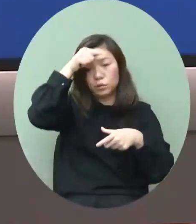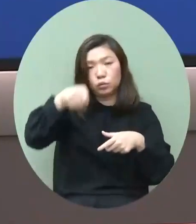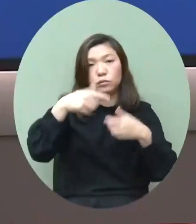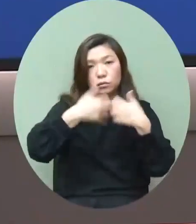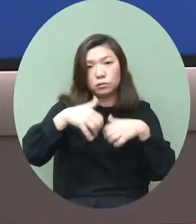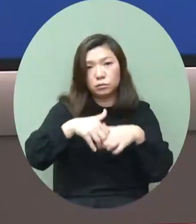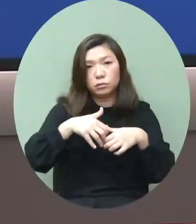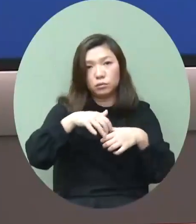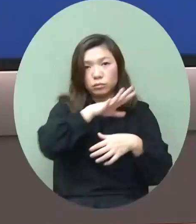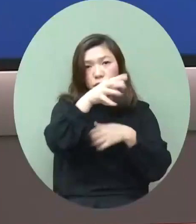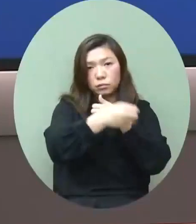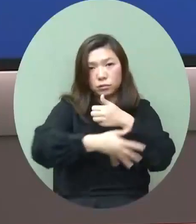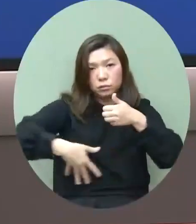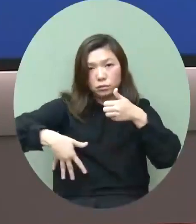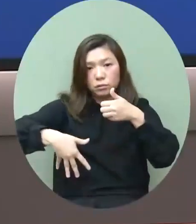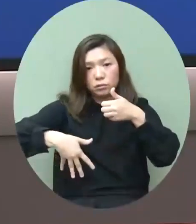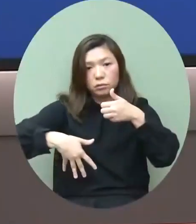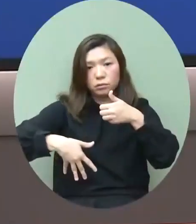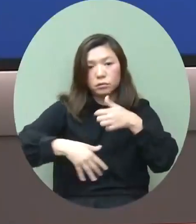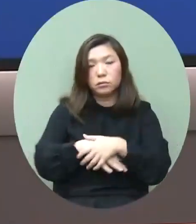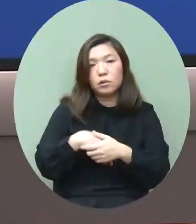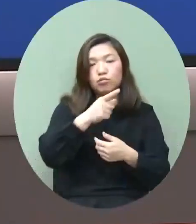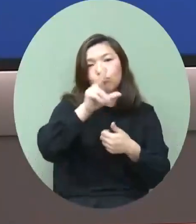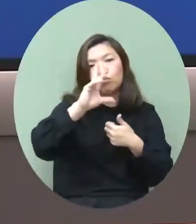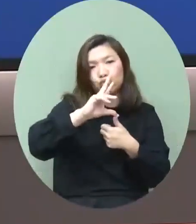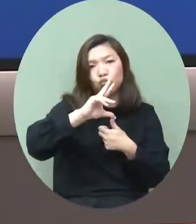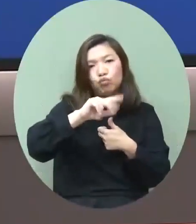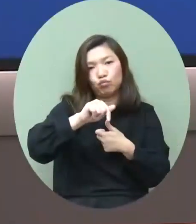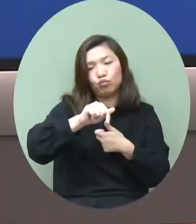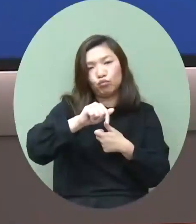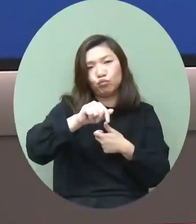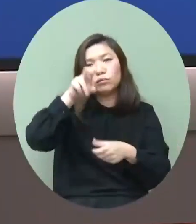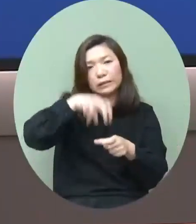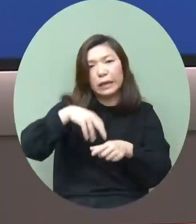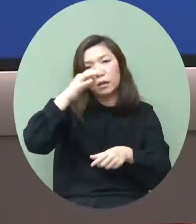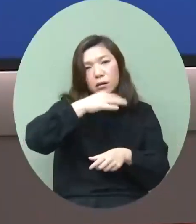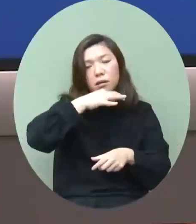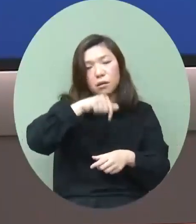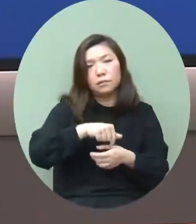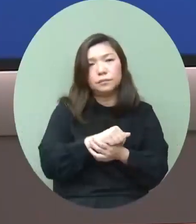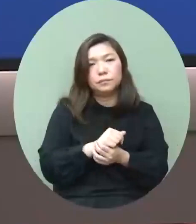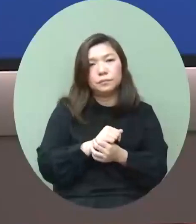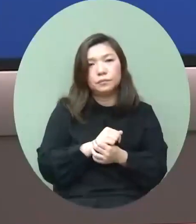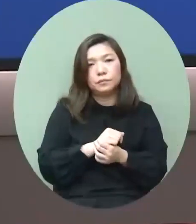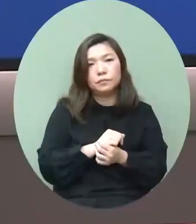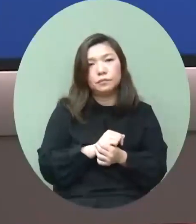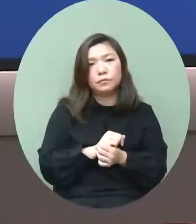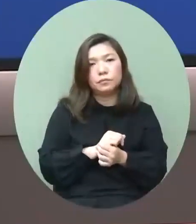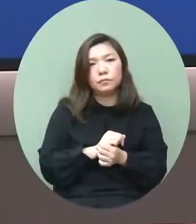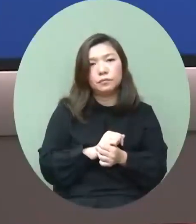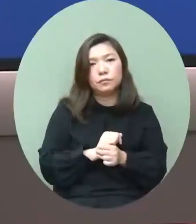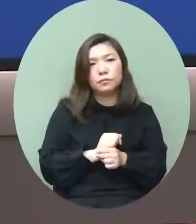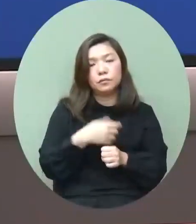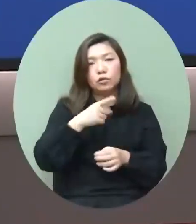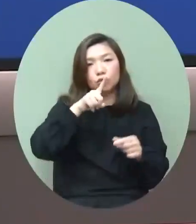is mainly the mainstream is Western medicine We don't even have one single Chinese medicine hospital We are